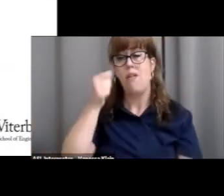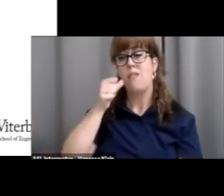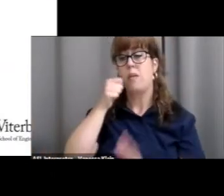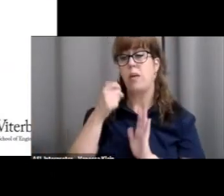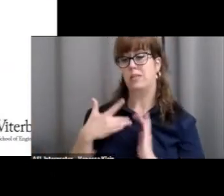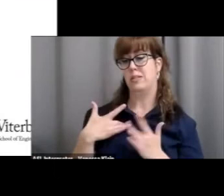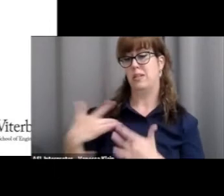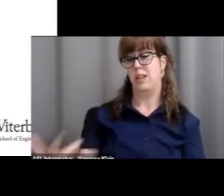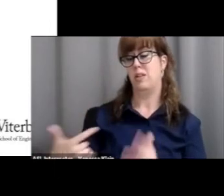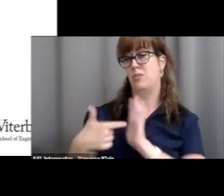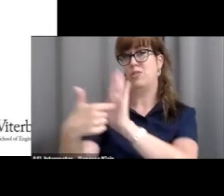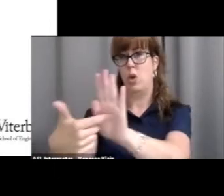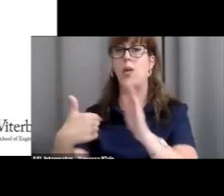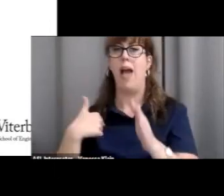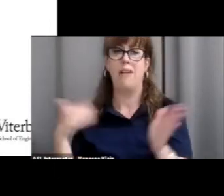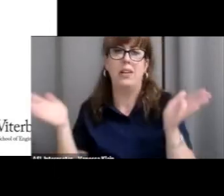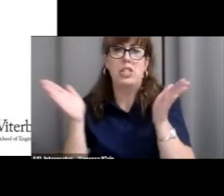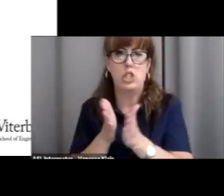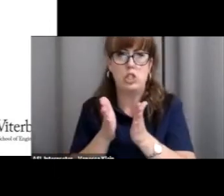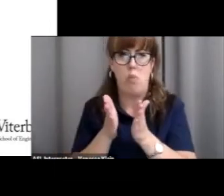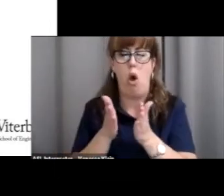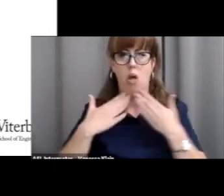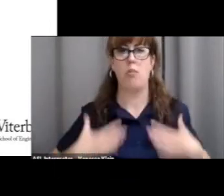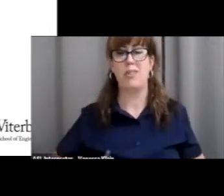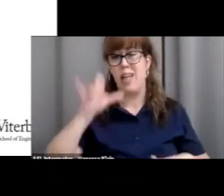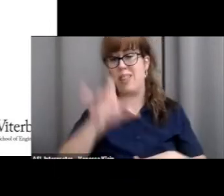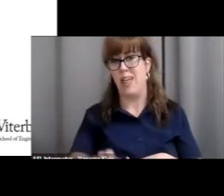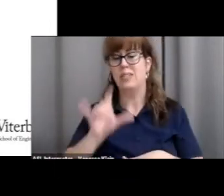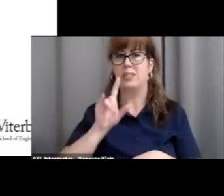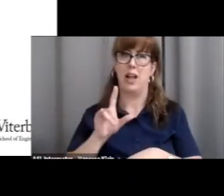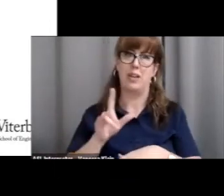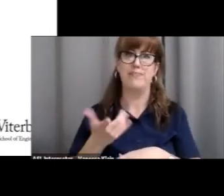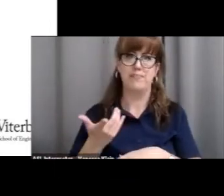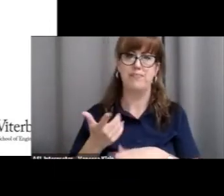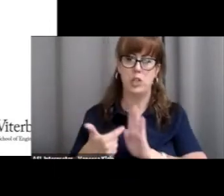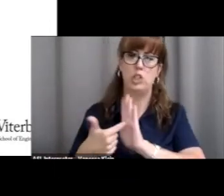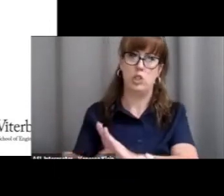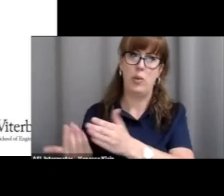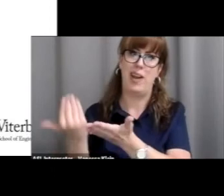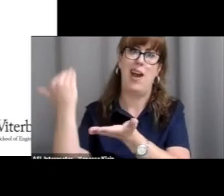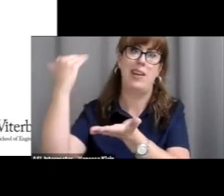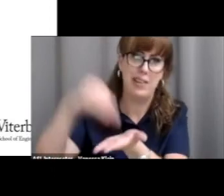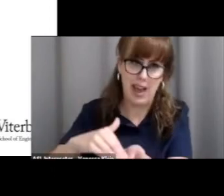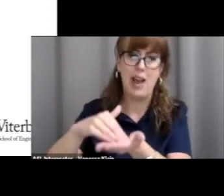body type, again, reinforcing the gender norm that women should